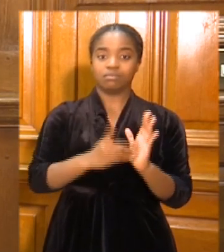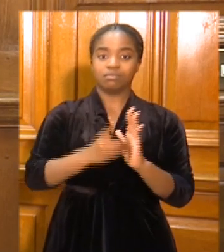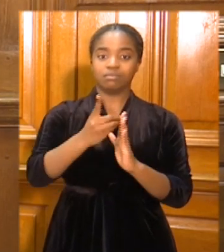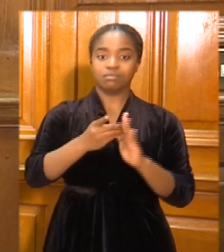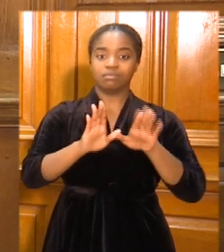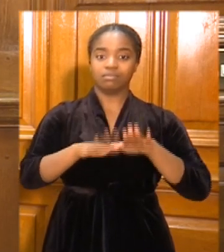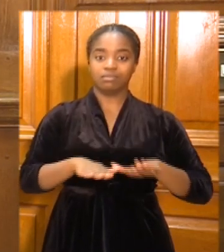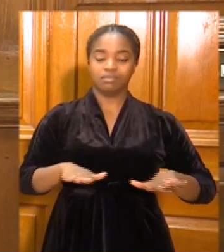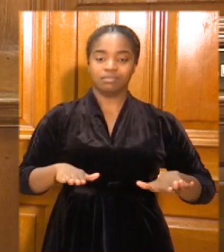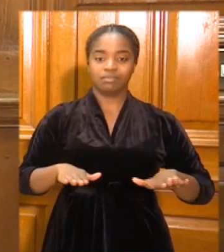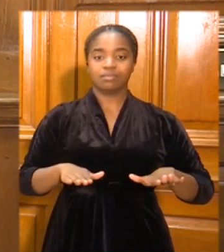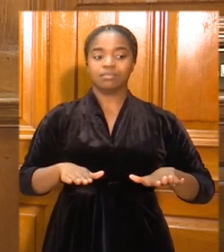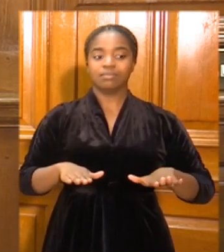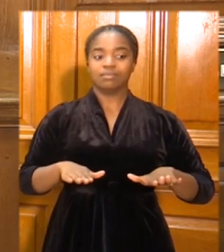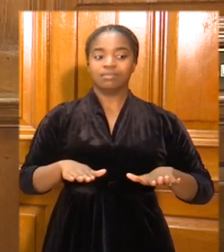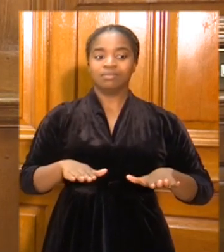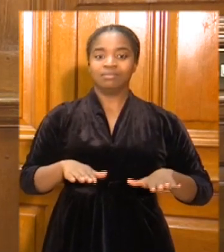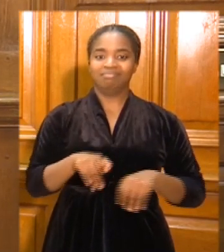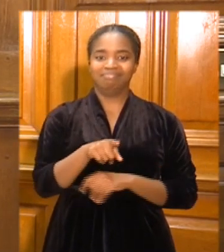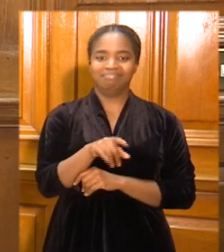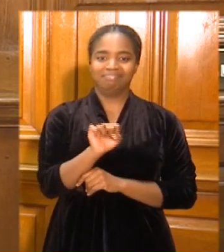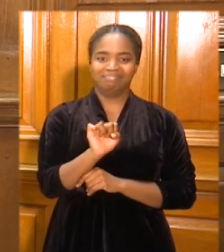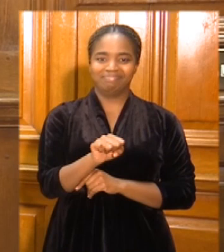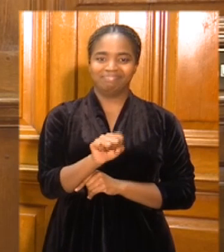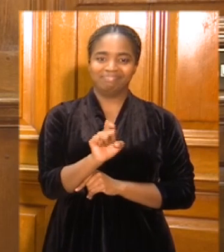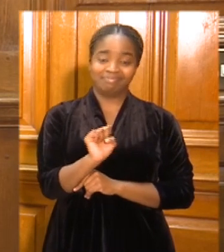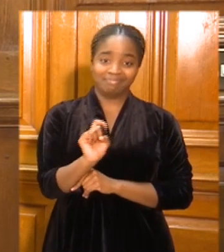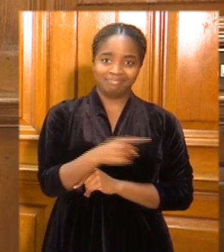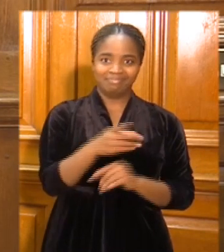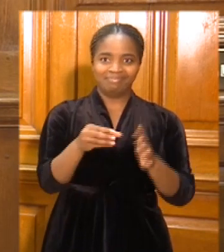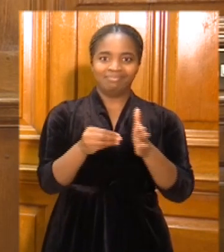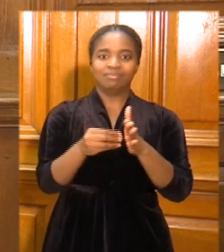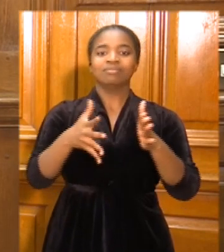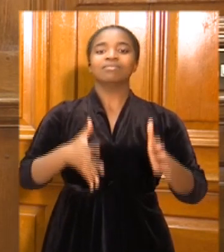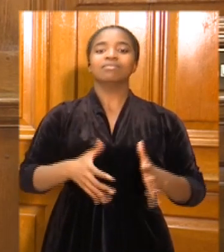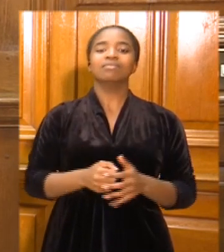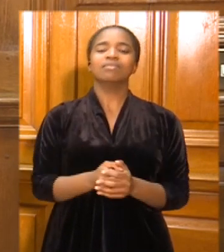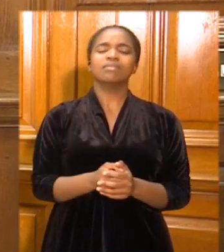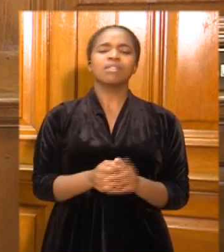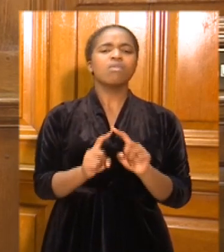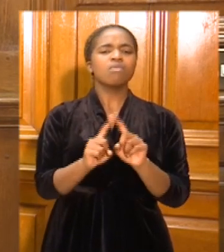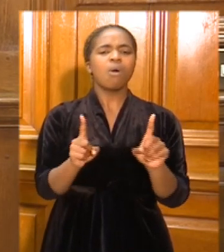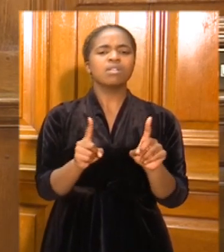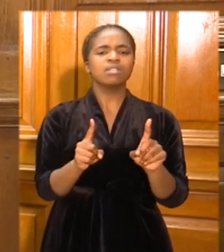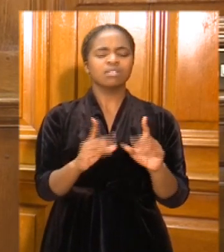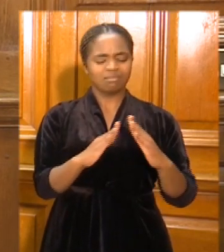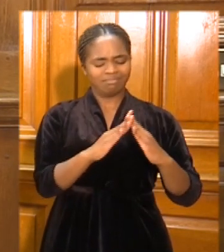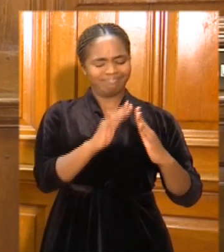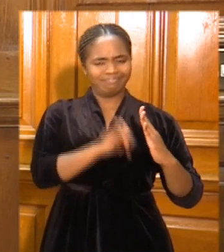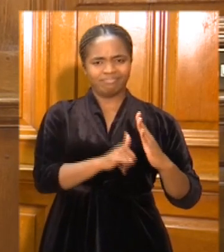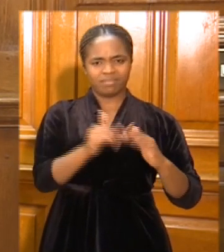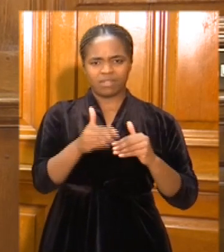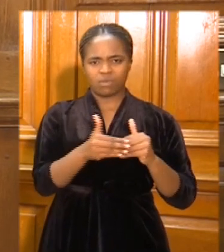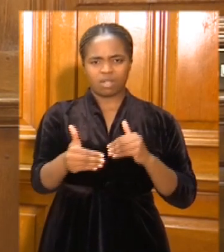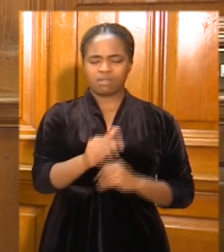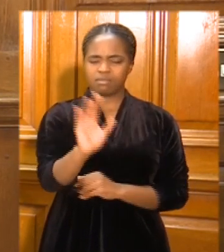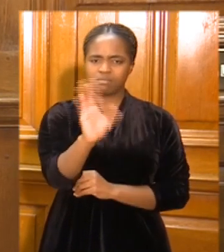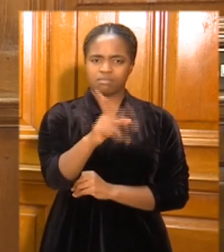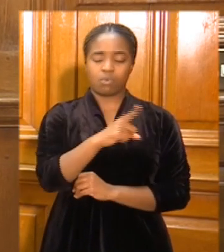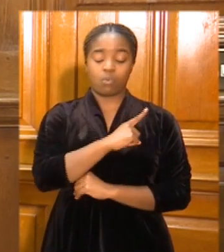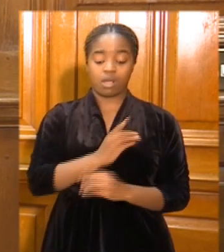children, and that an entire generation of learners should not be permanently disadvantaged by